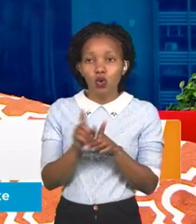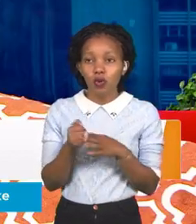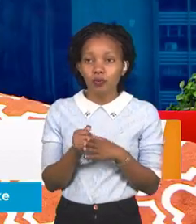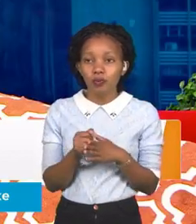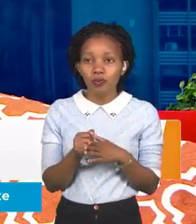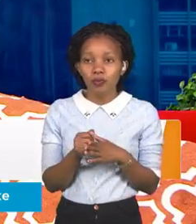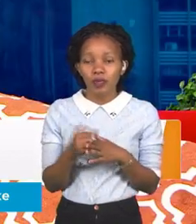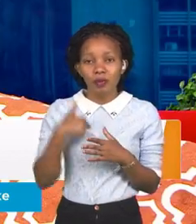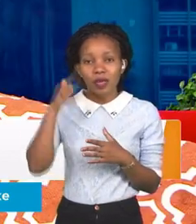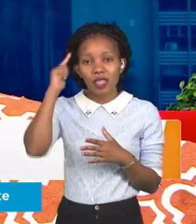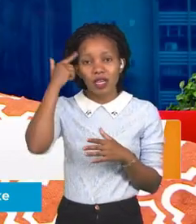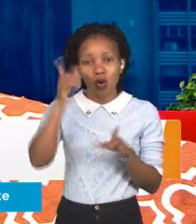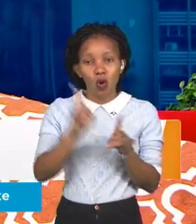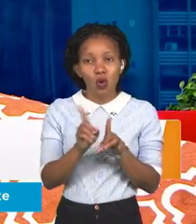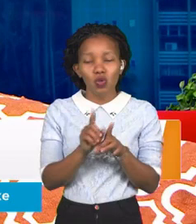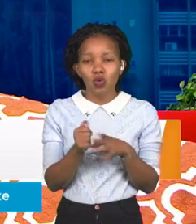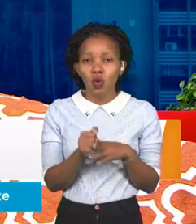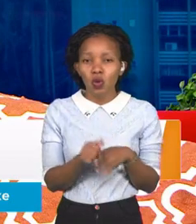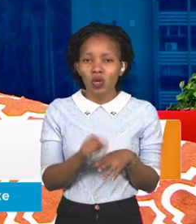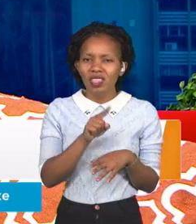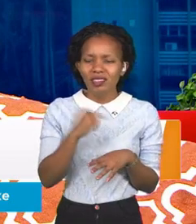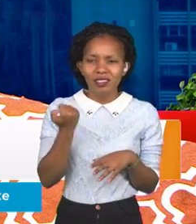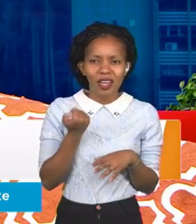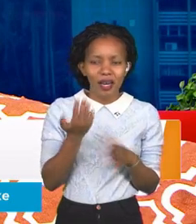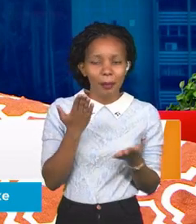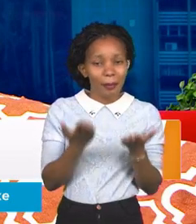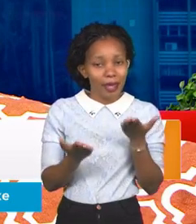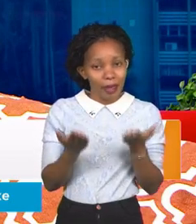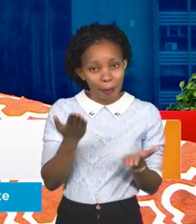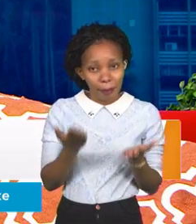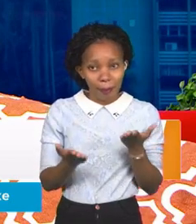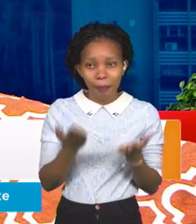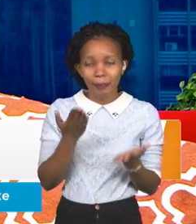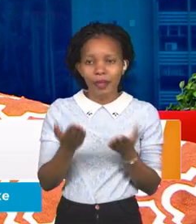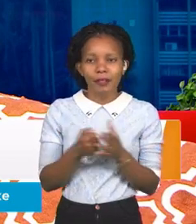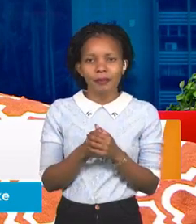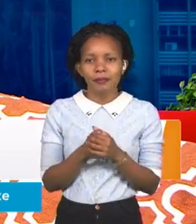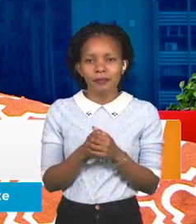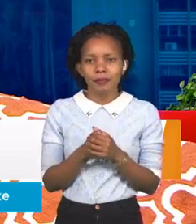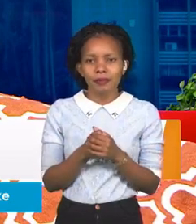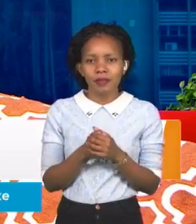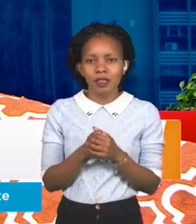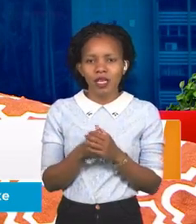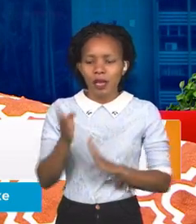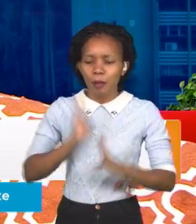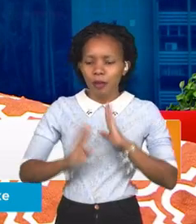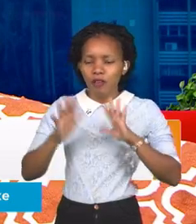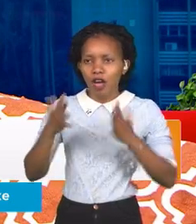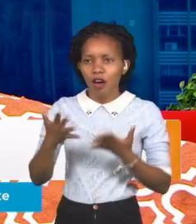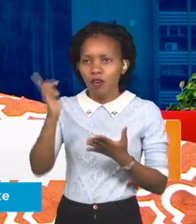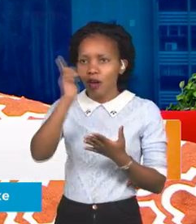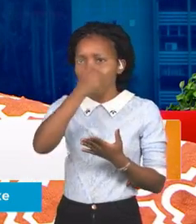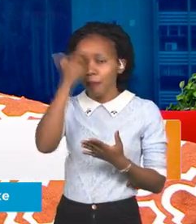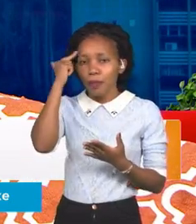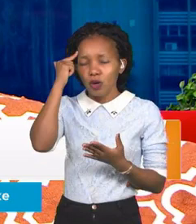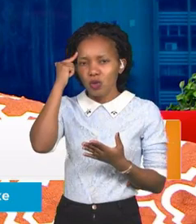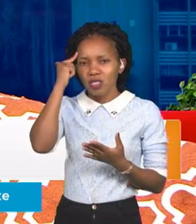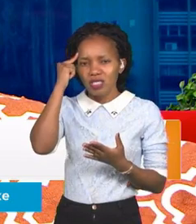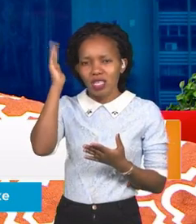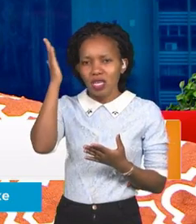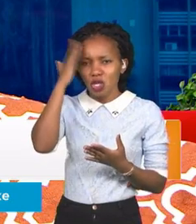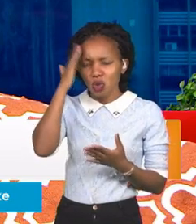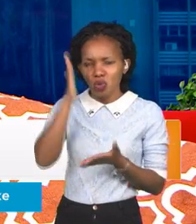be tempted to think that she might have been treating this guy this way because she knew she's headed nowhere with this